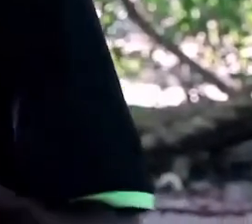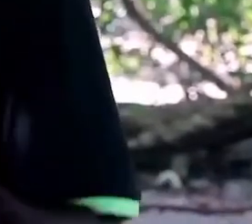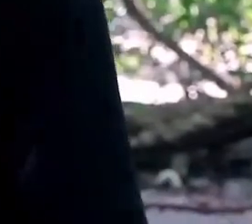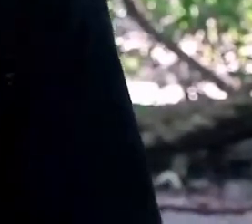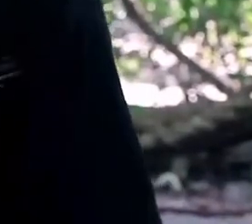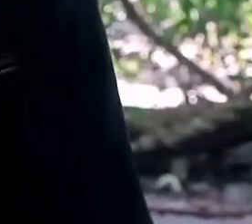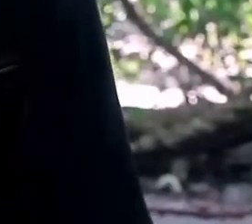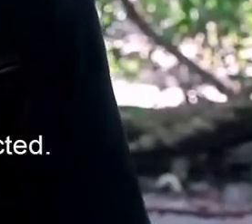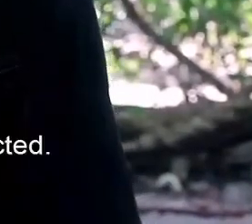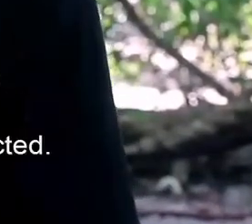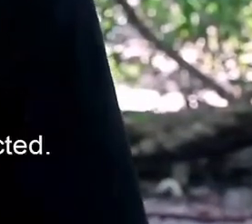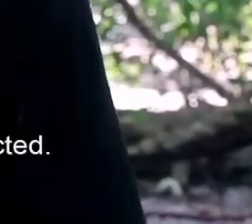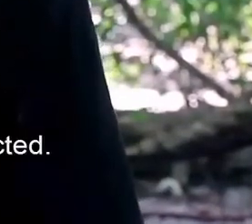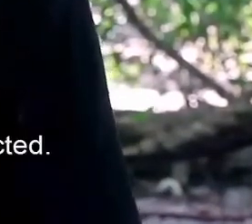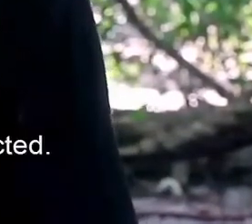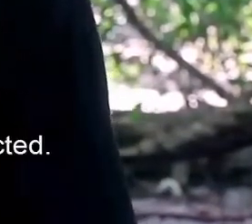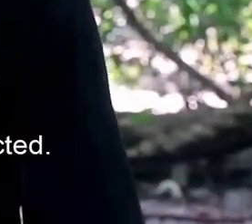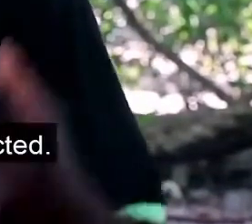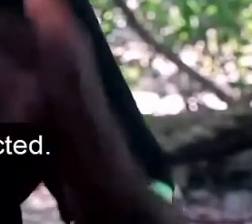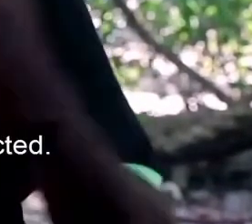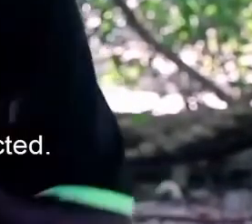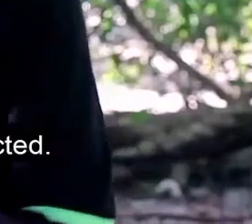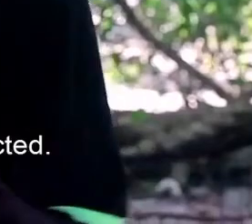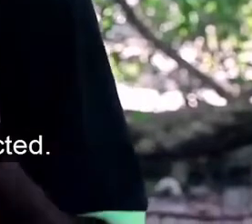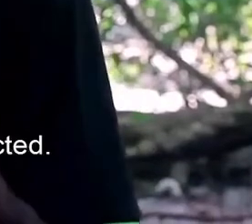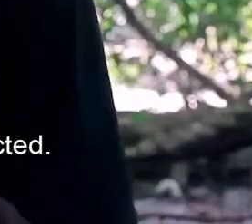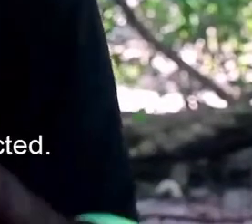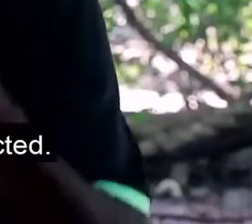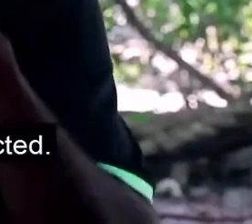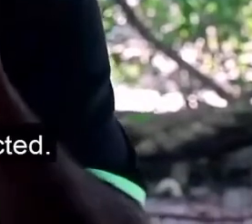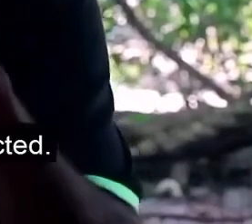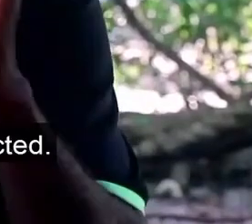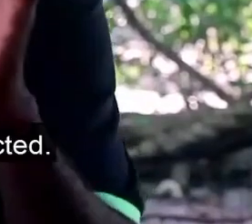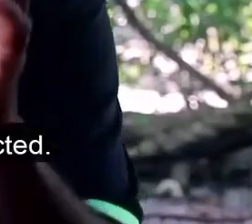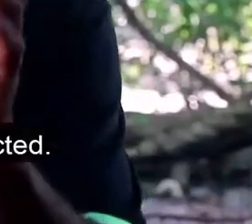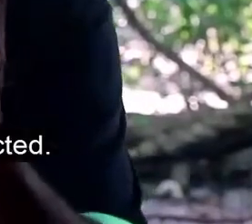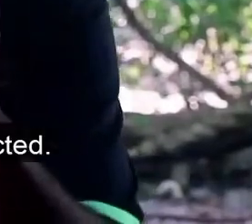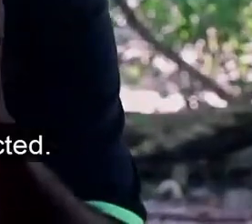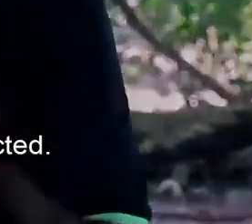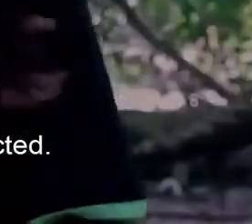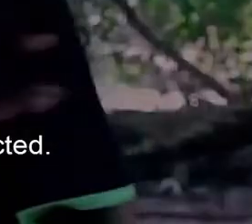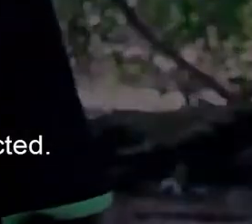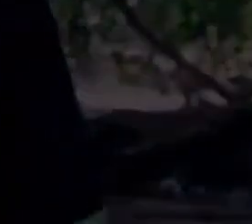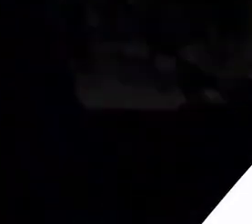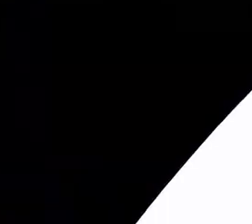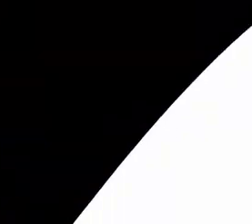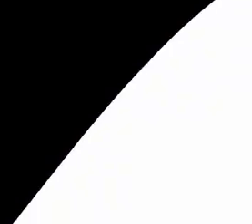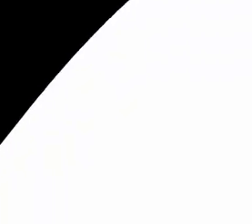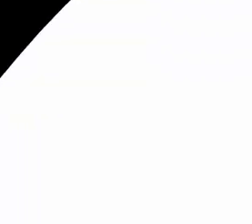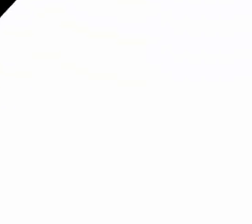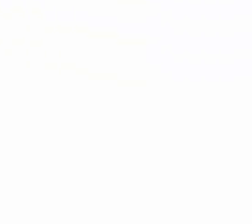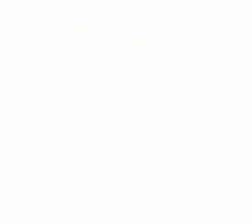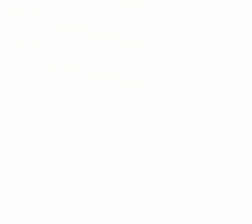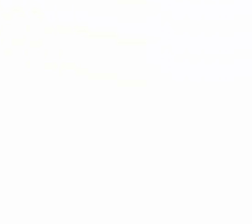do learn from us. So we really happy because our reef is well protected.